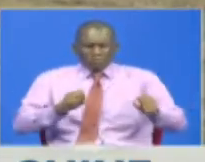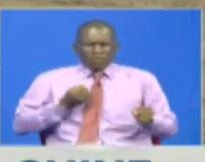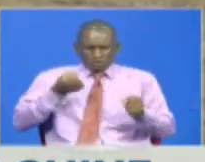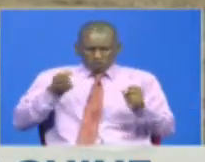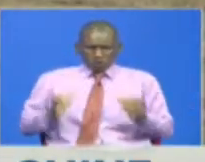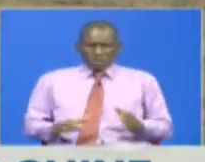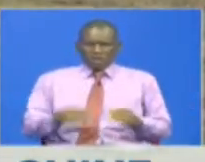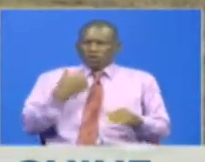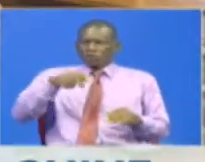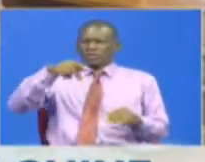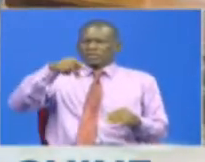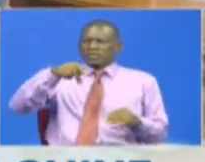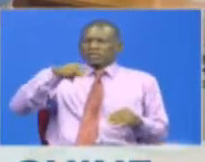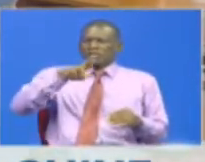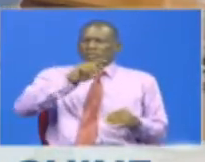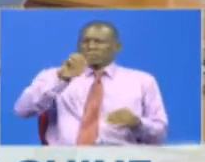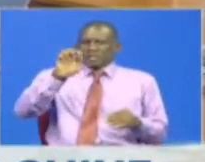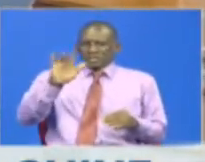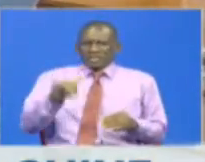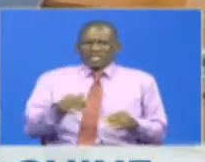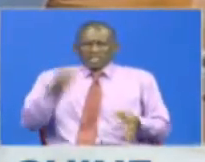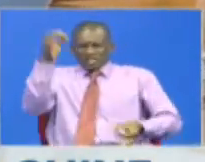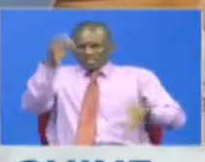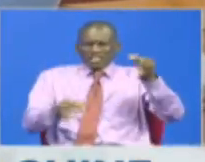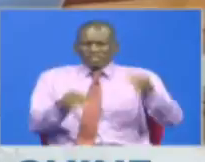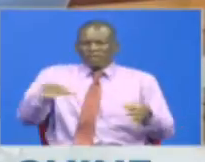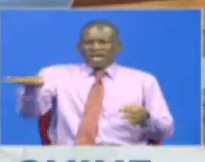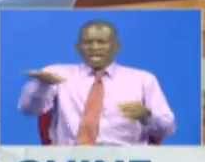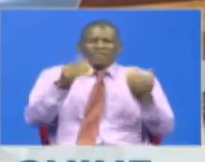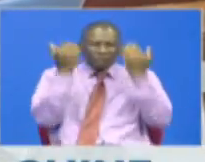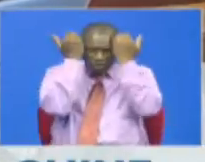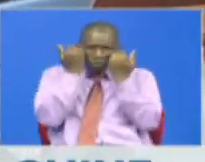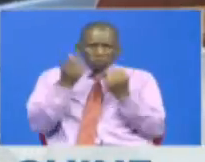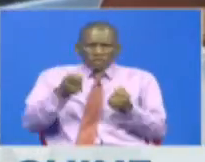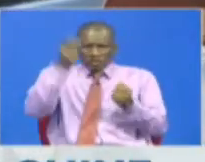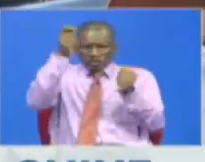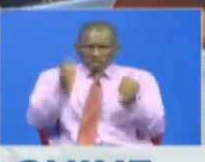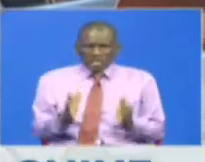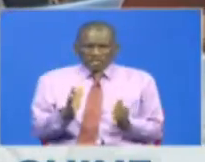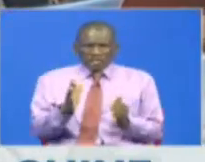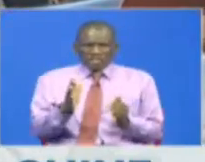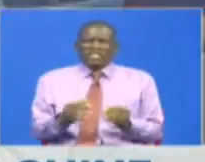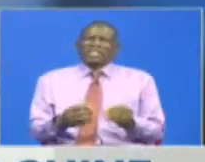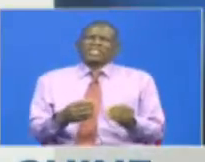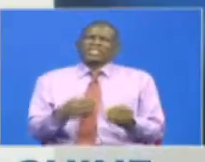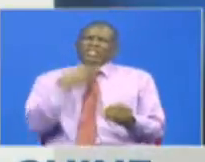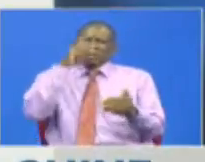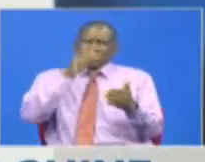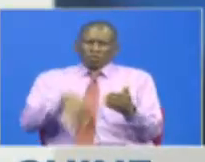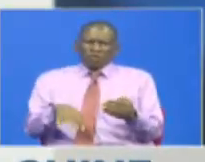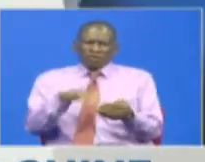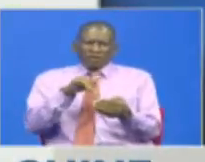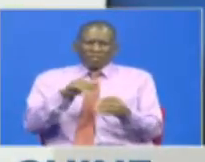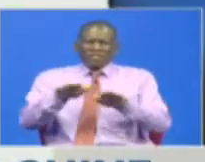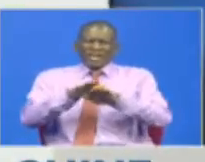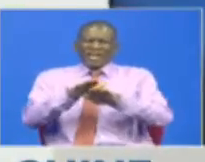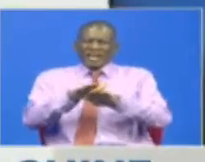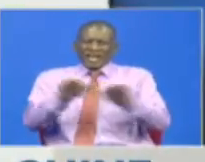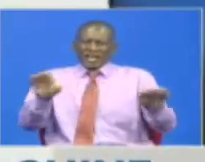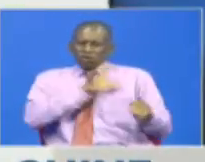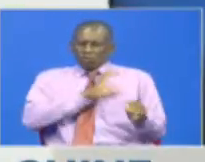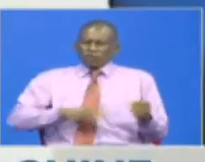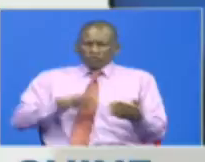Priti Bala Shah. In his ruling, Environment Court Judge Elijah Obaga held that the then Lands Commissioner Wilson